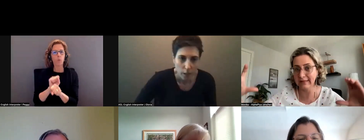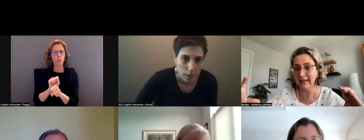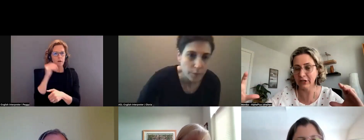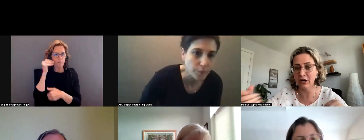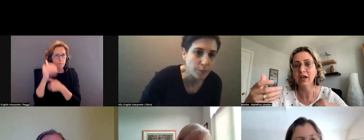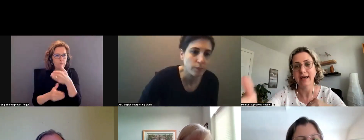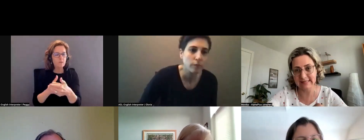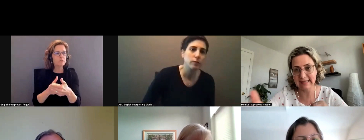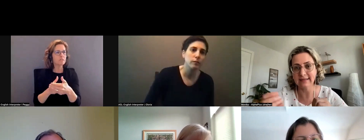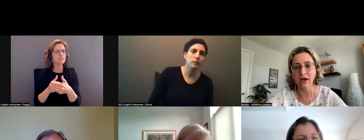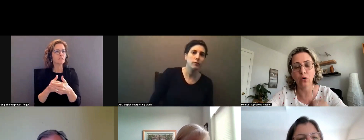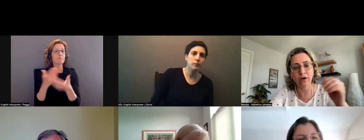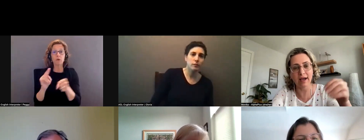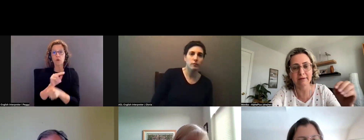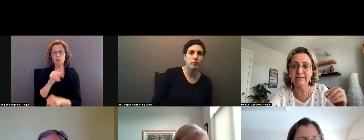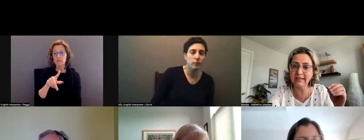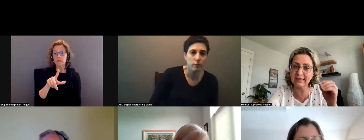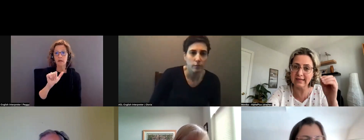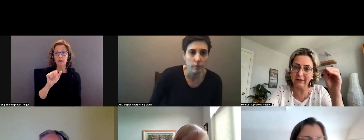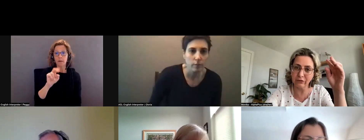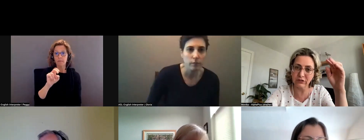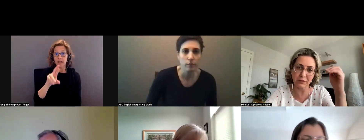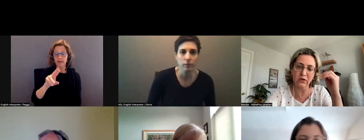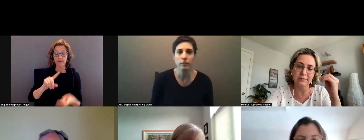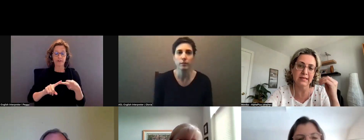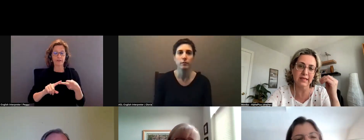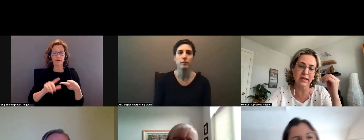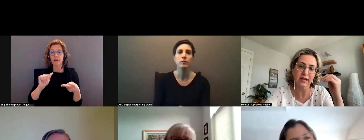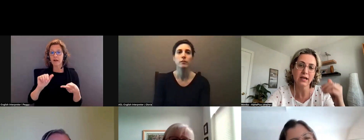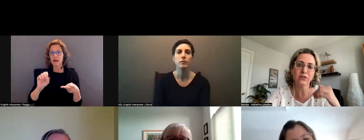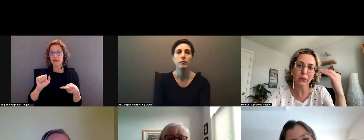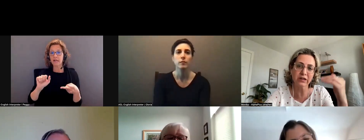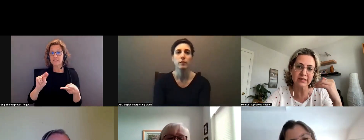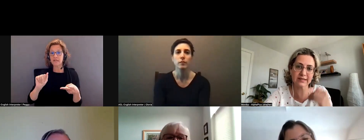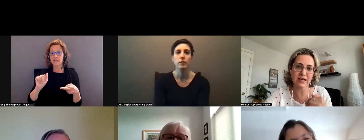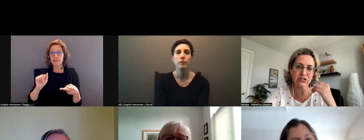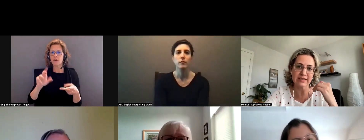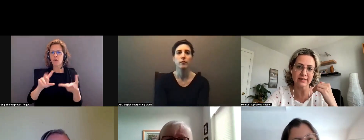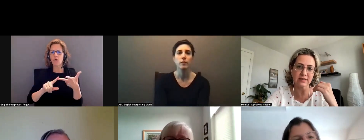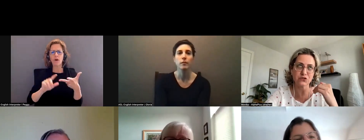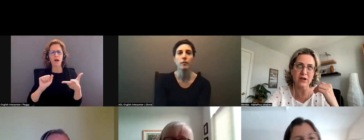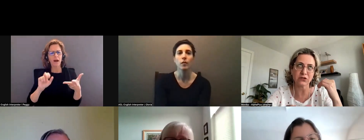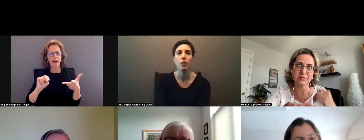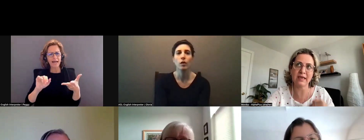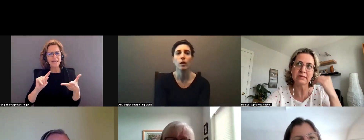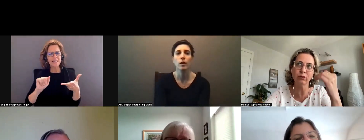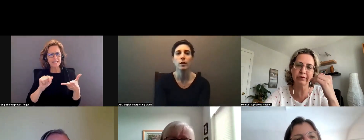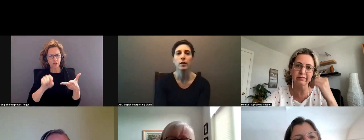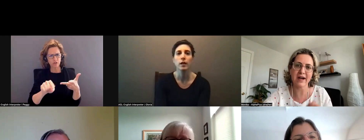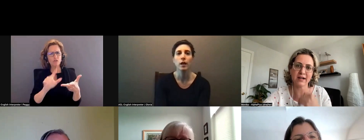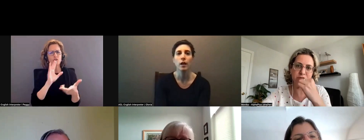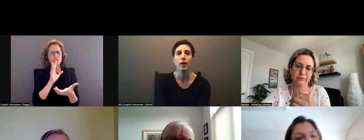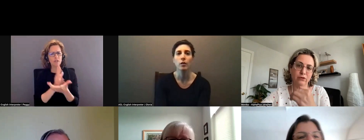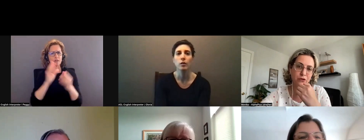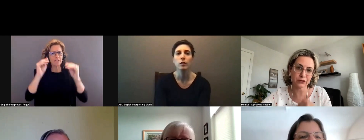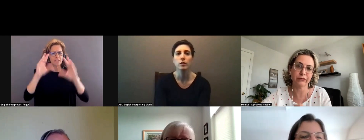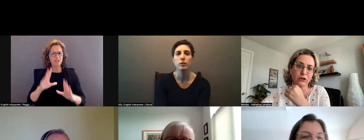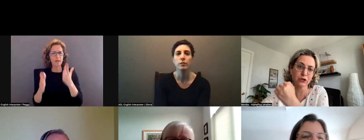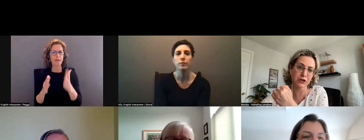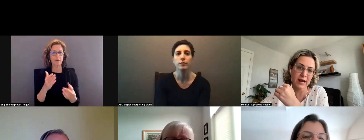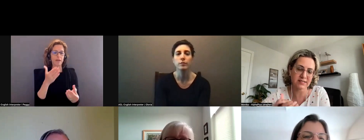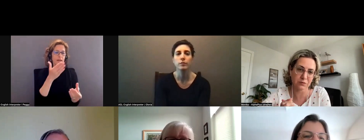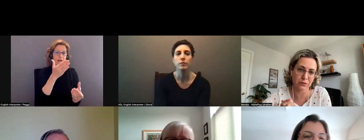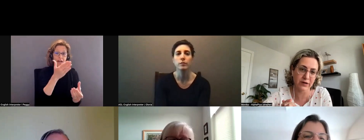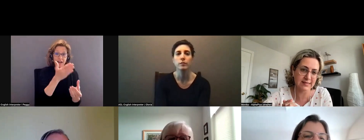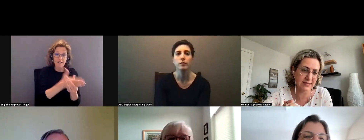within Planner, Asana, or even Anita for the programs. I think there were discussions that instructors may be moving files from folder to